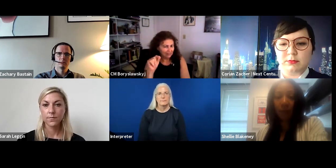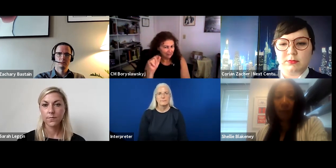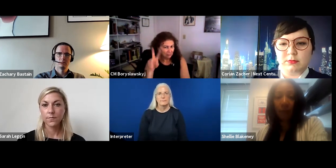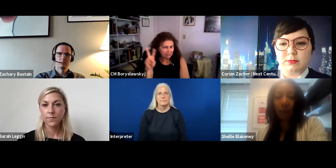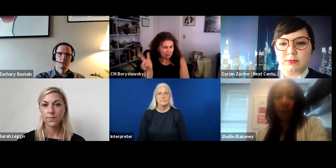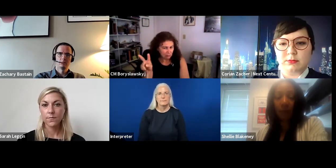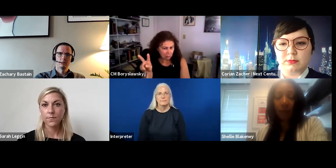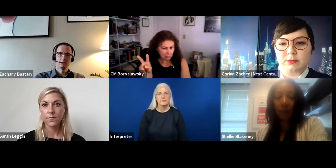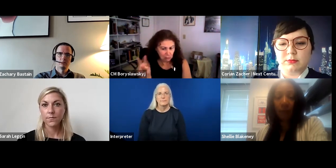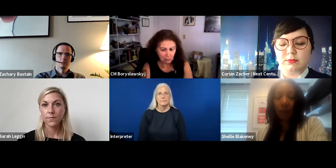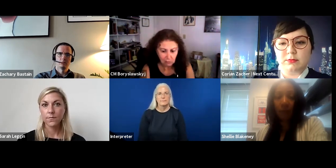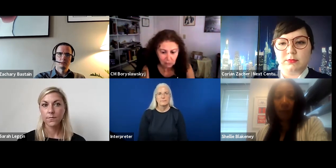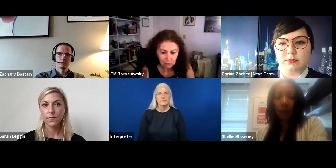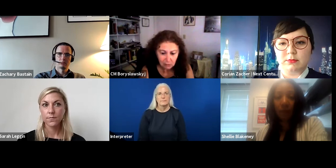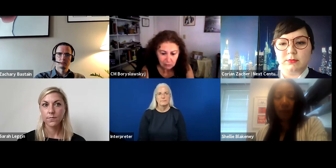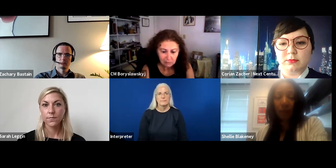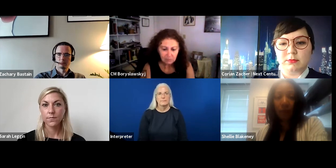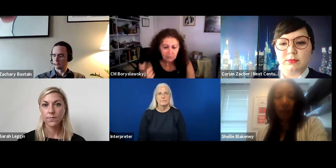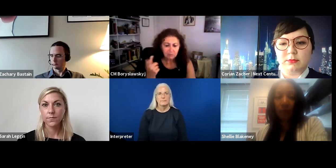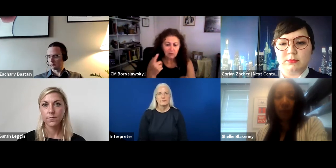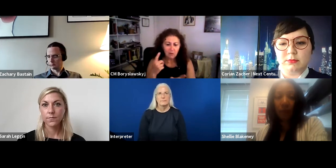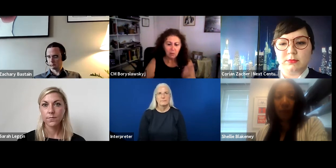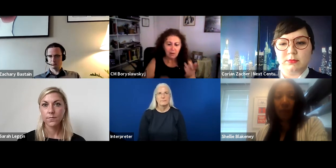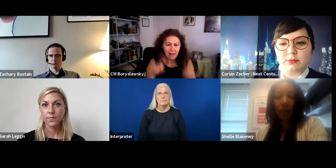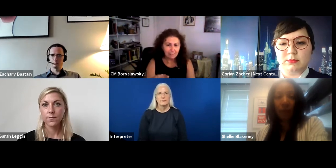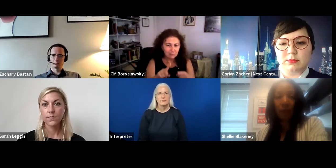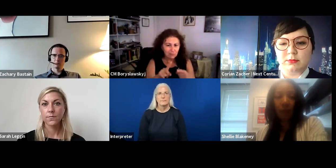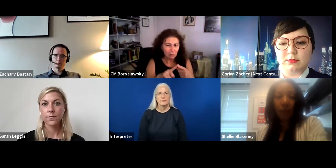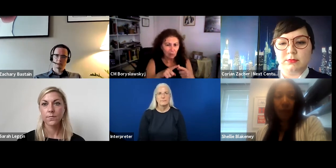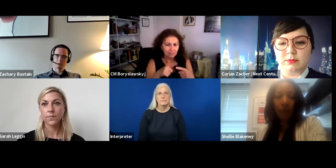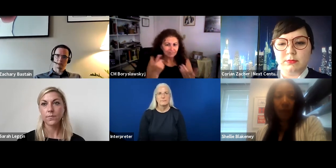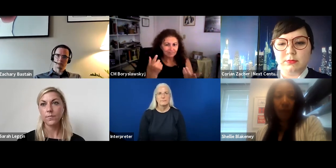They're going to sunset those by 2022.